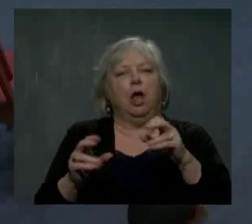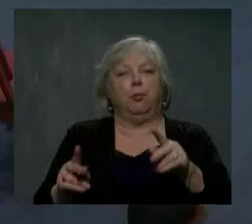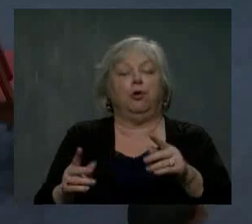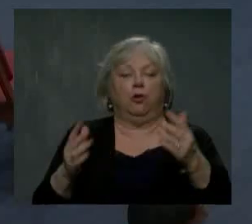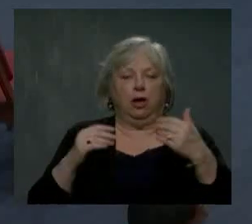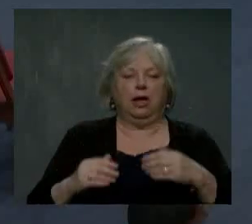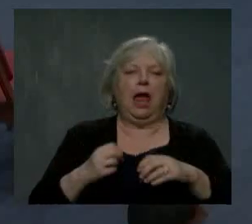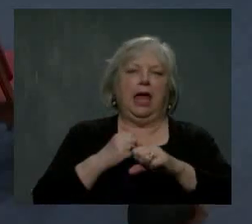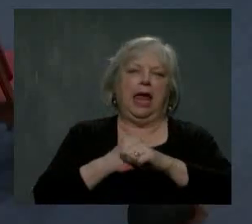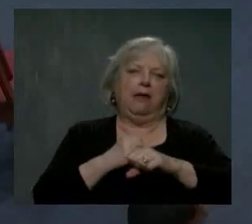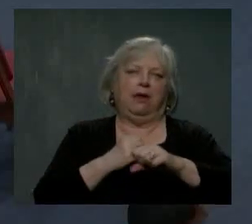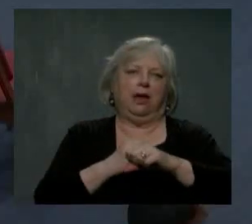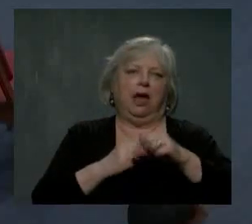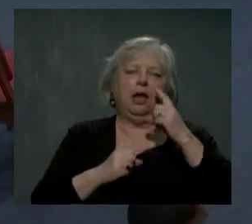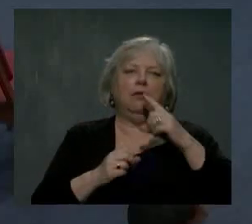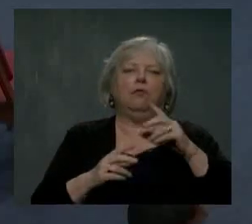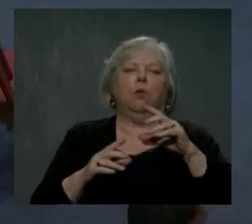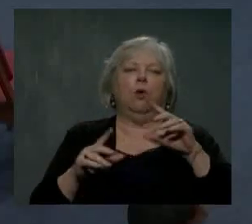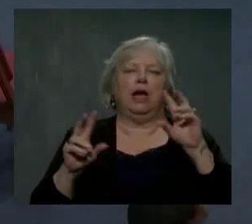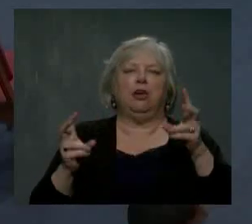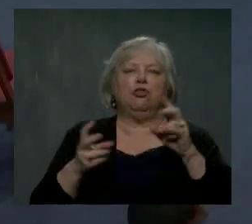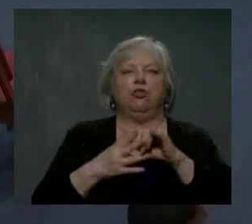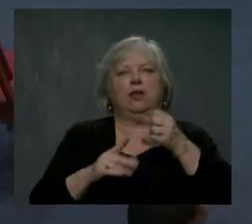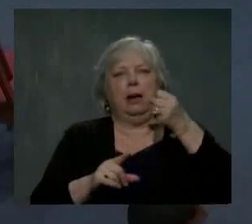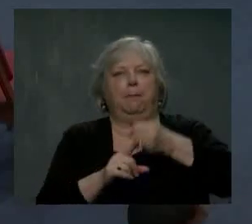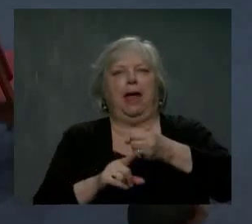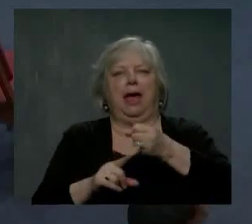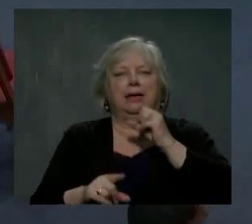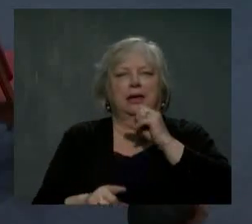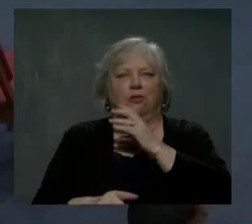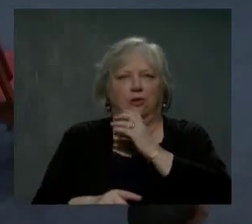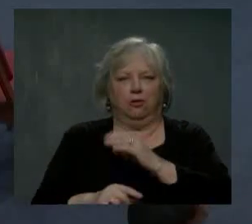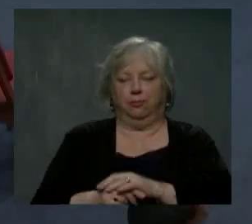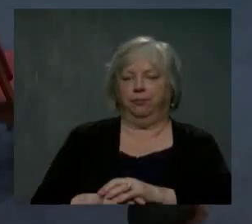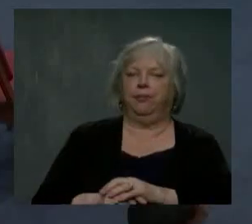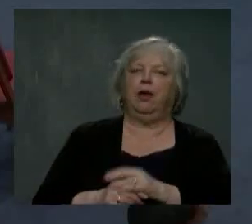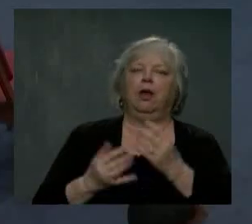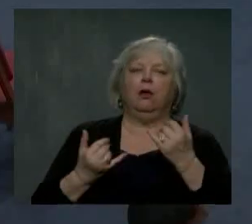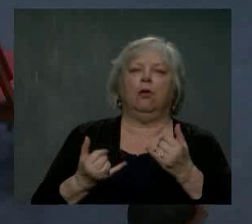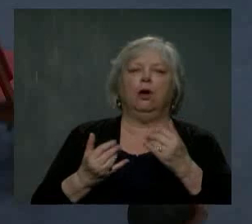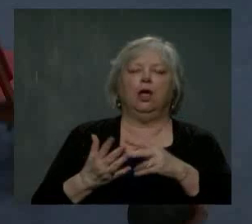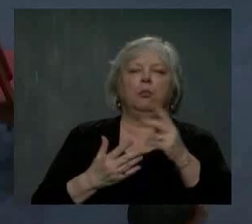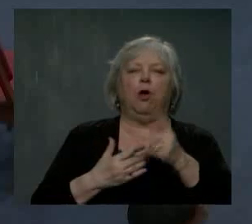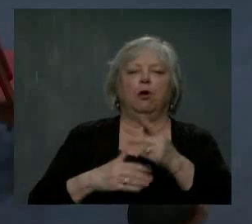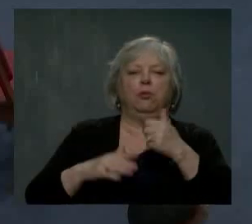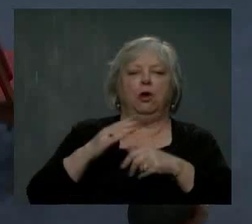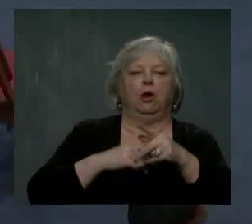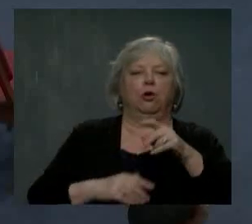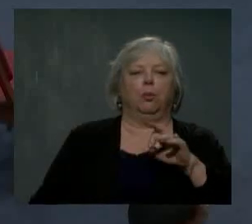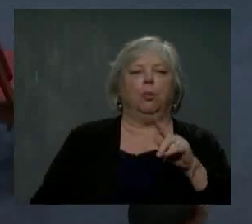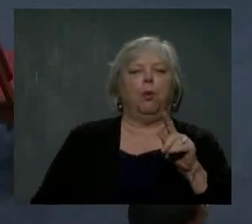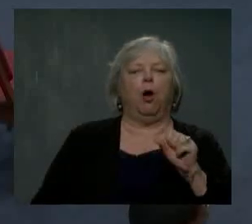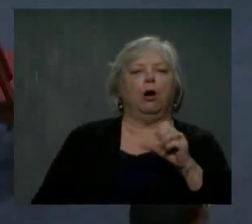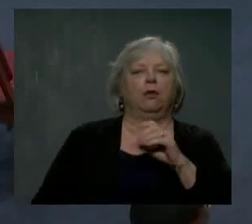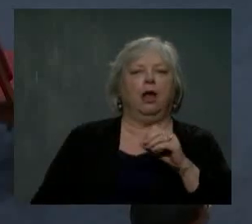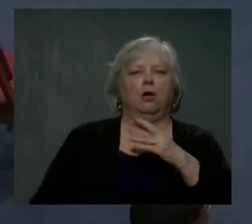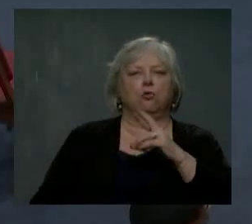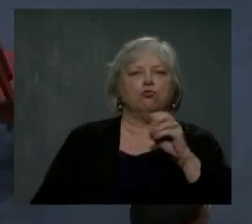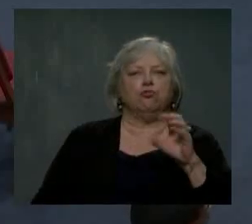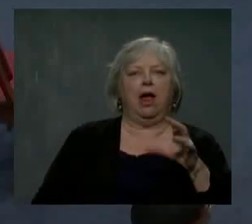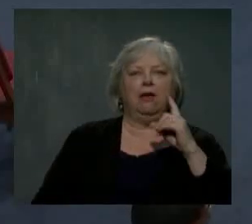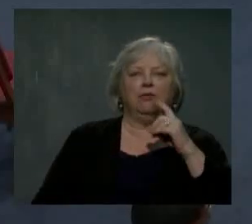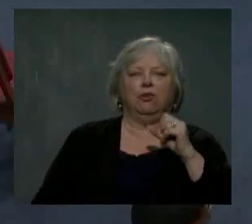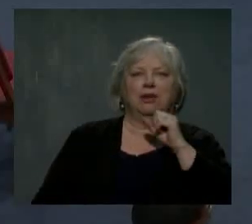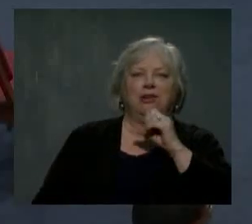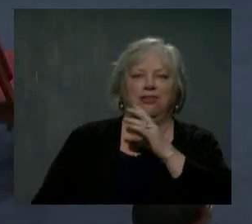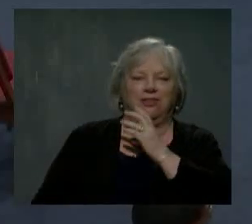on issues that impact our seniors. Currently, programs for seniors are under our Parks and Recreation Department.